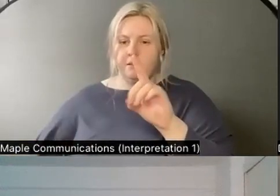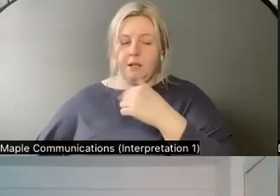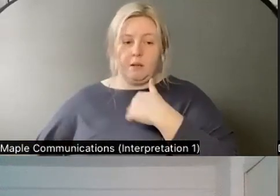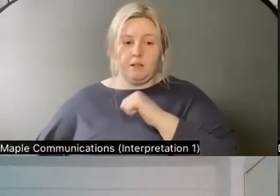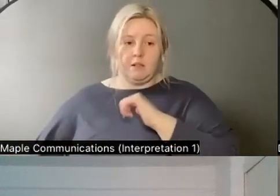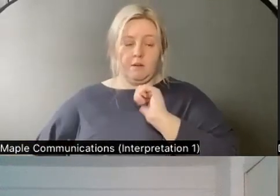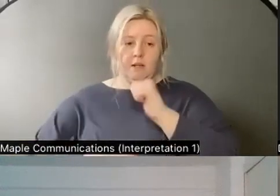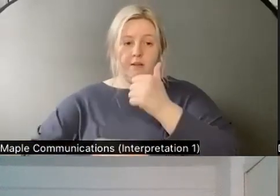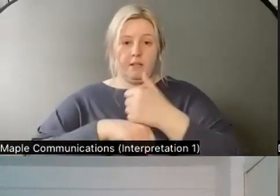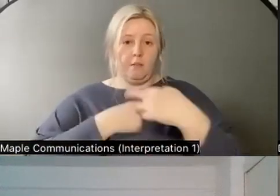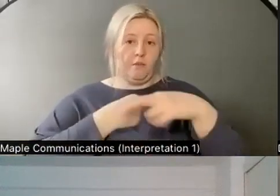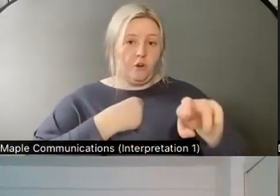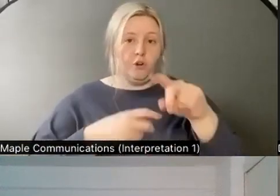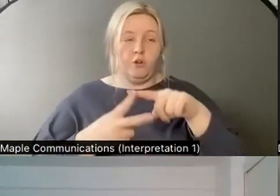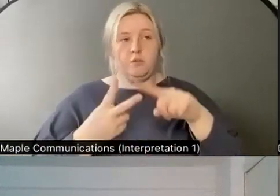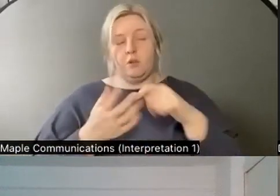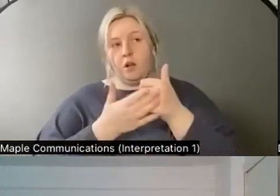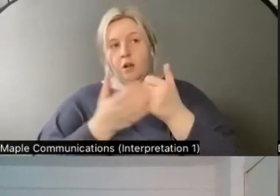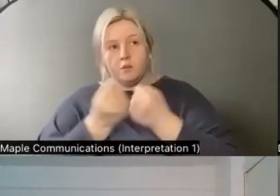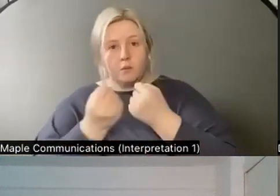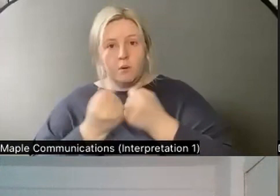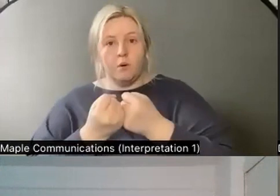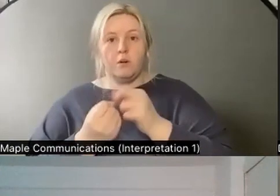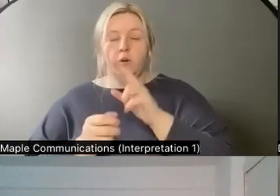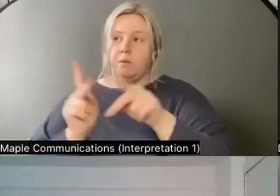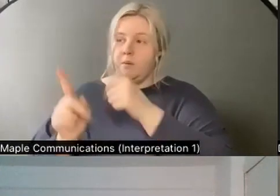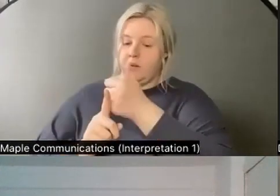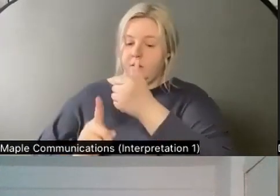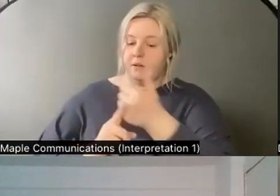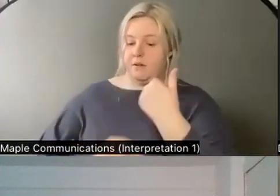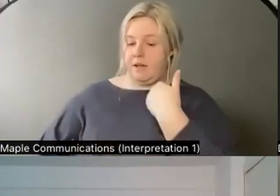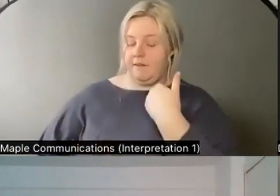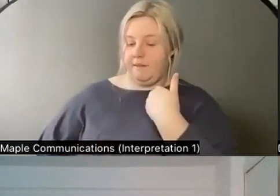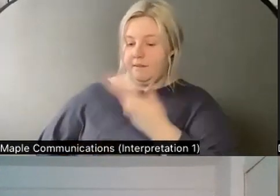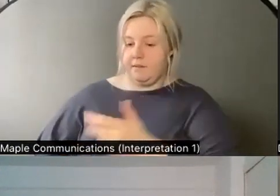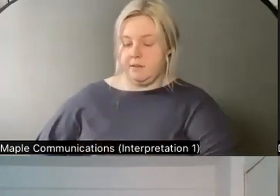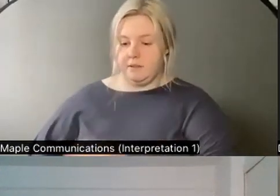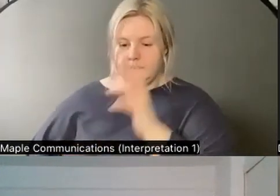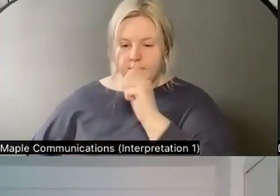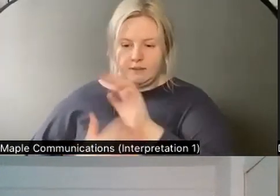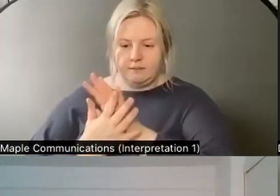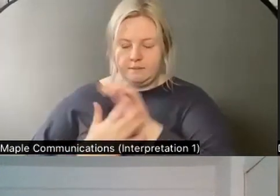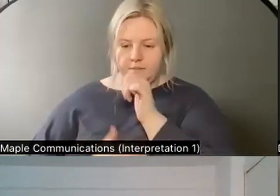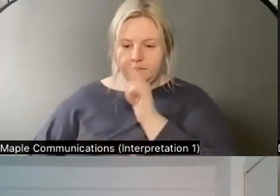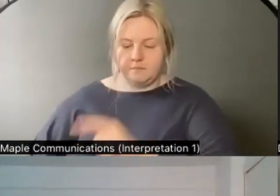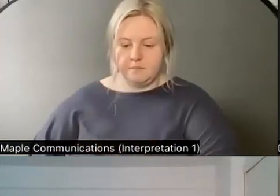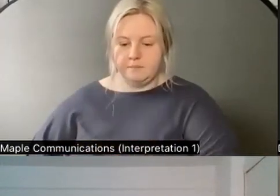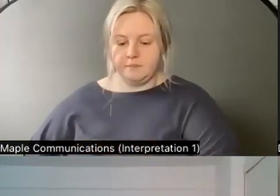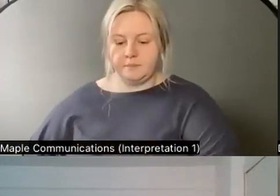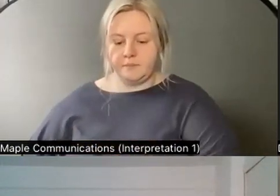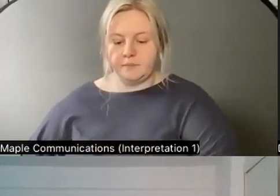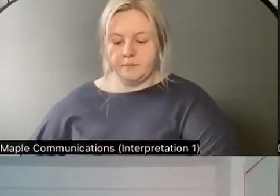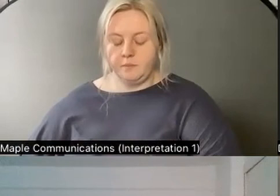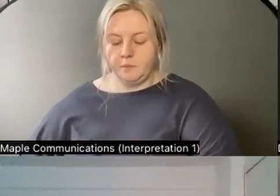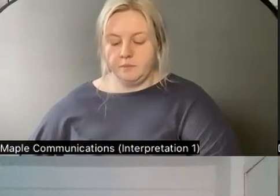times when people have asked for it. I've been around people who've had it. And I've had very conflicted feelings on